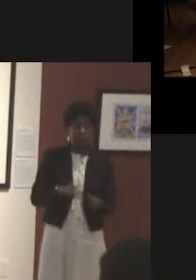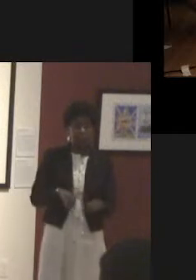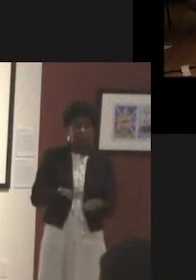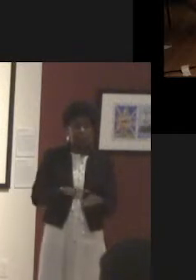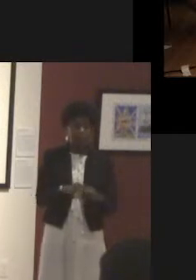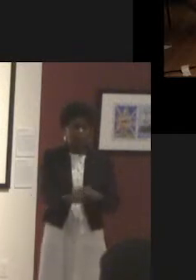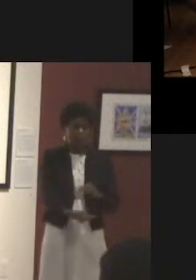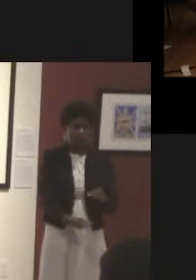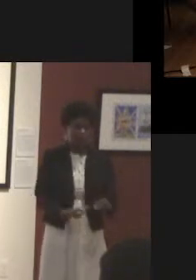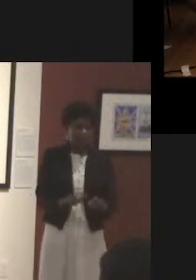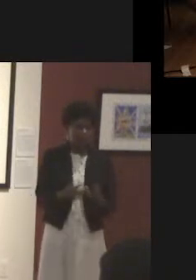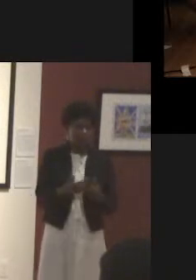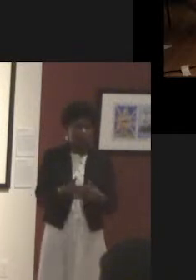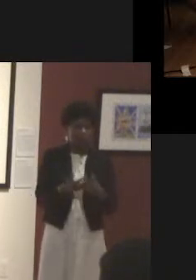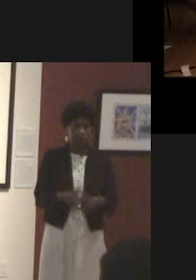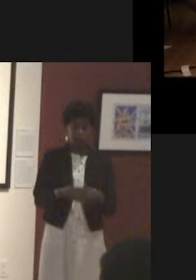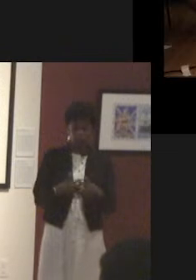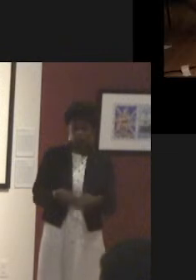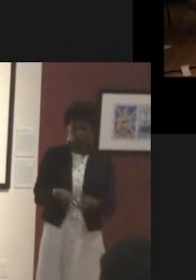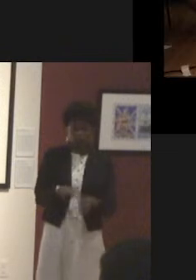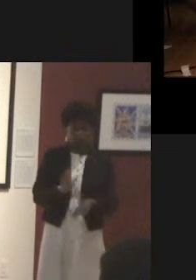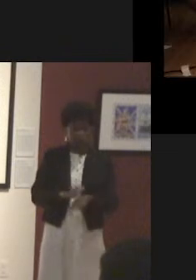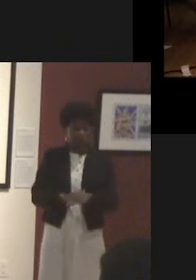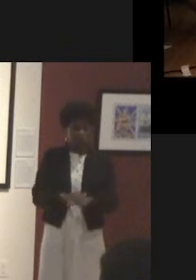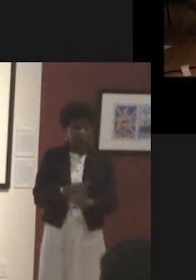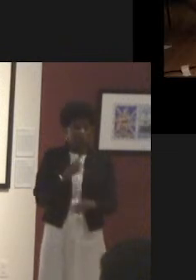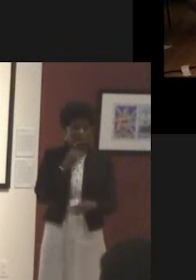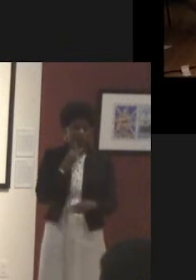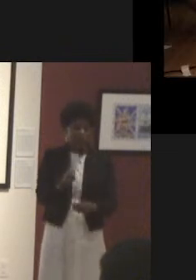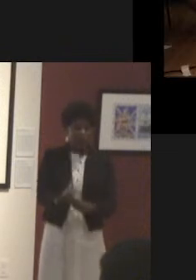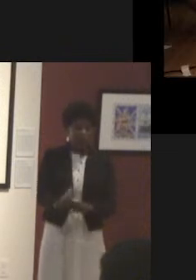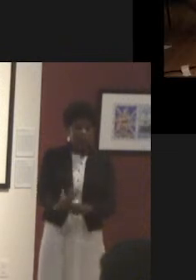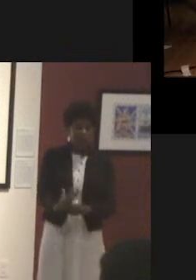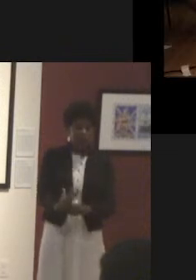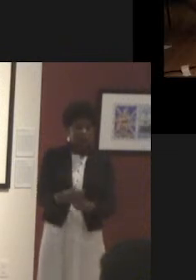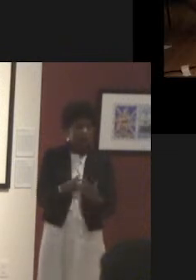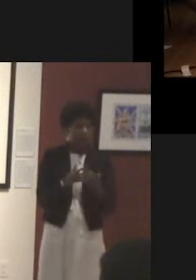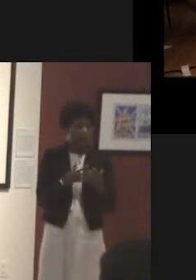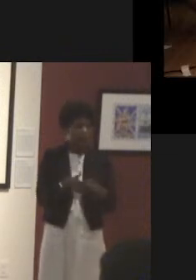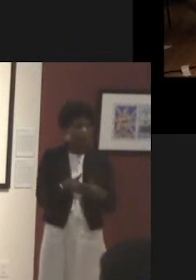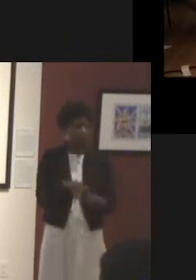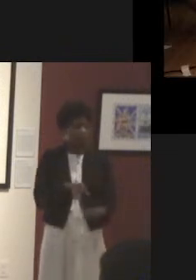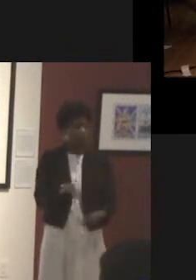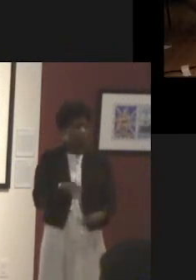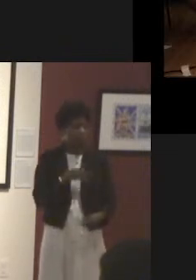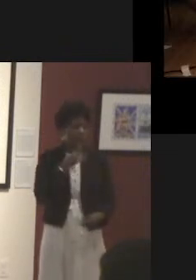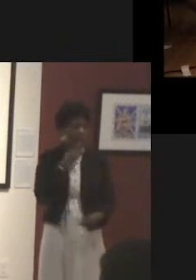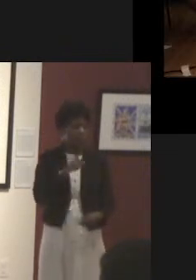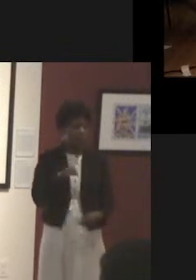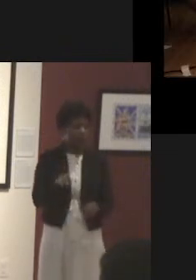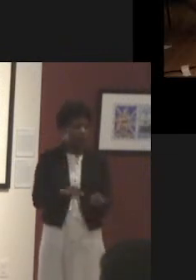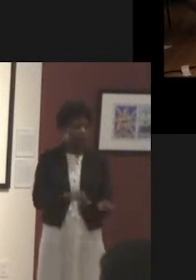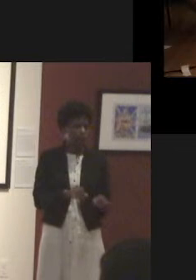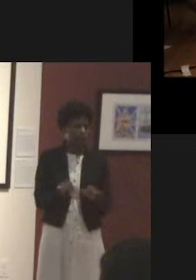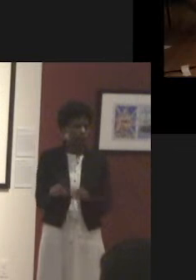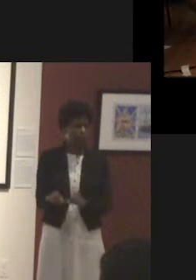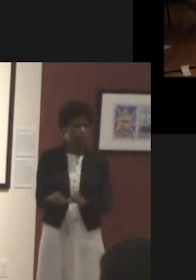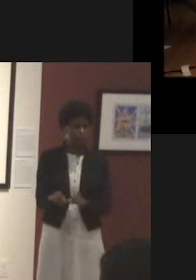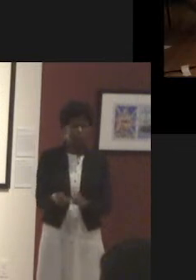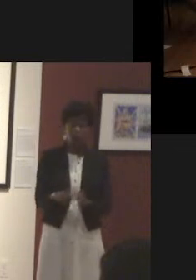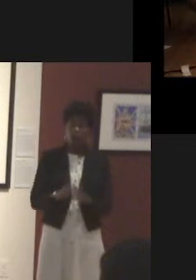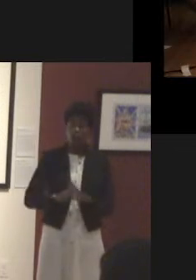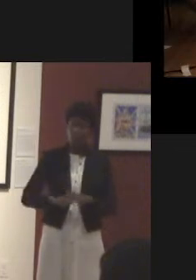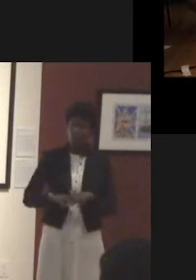right? So once the machine starts, the light comes on. Once they stop the machine, the light turns off. So at the start